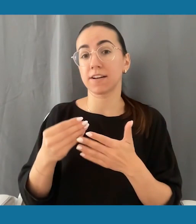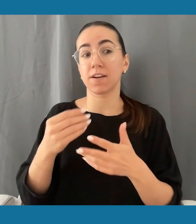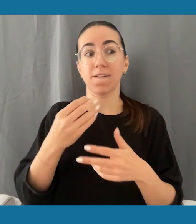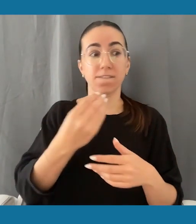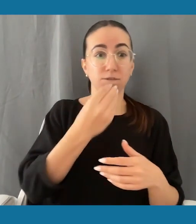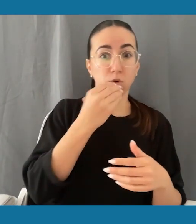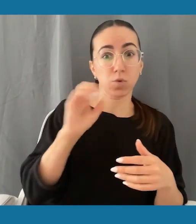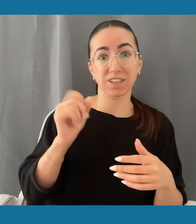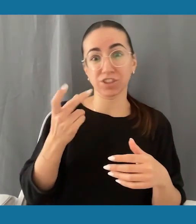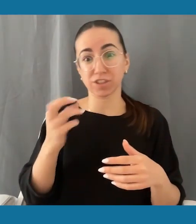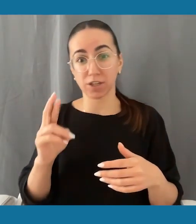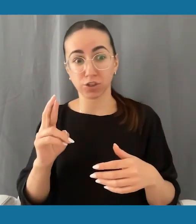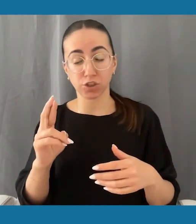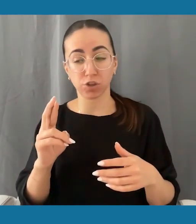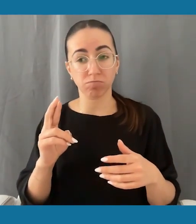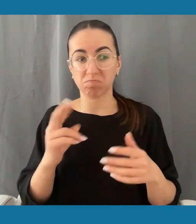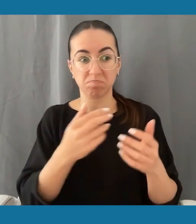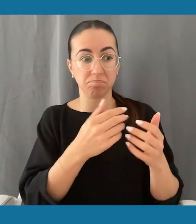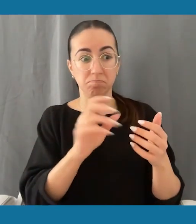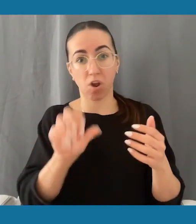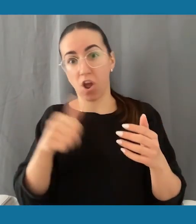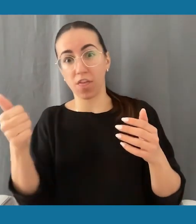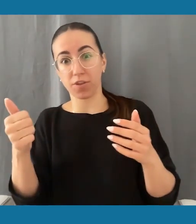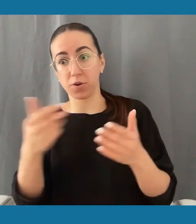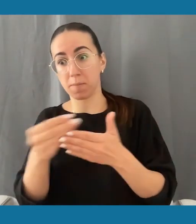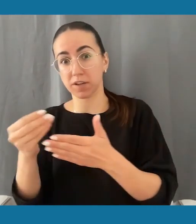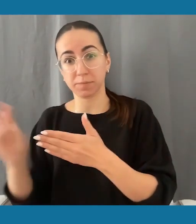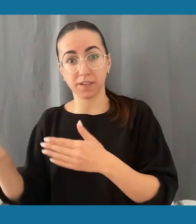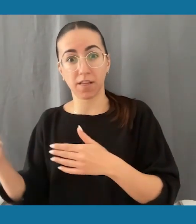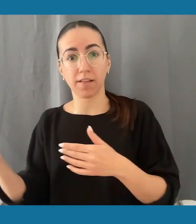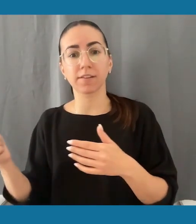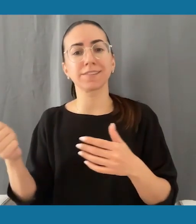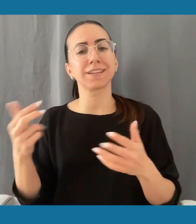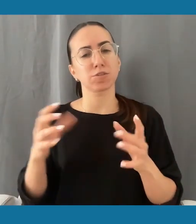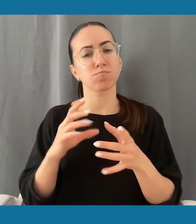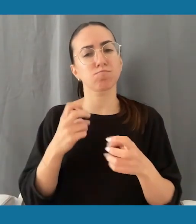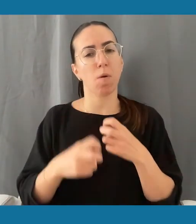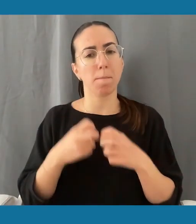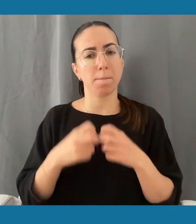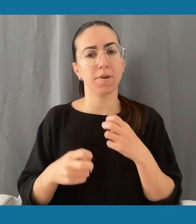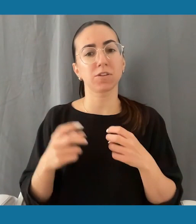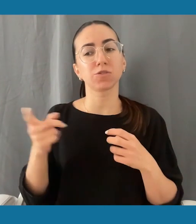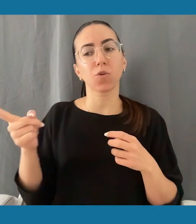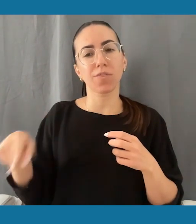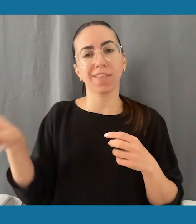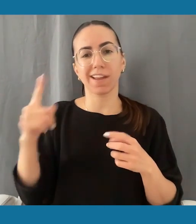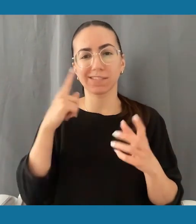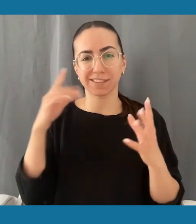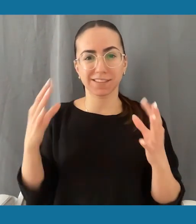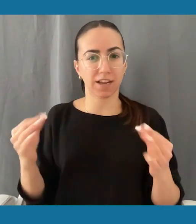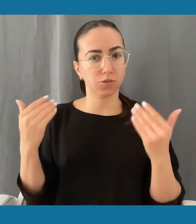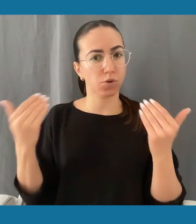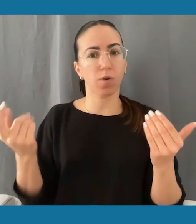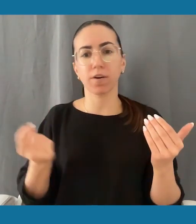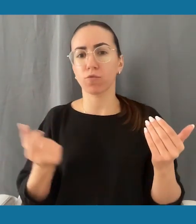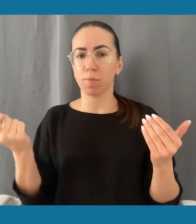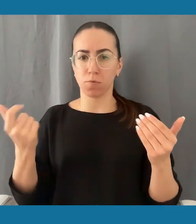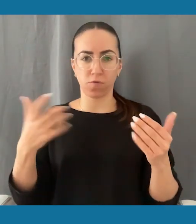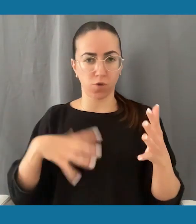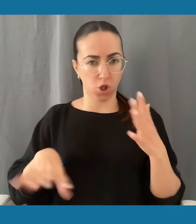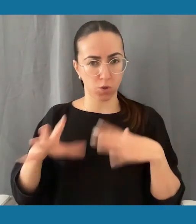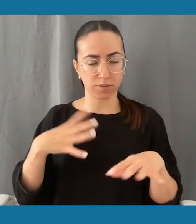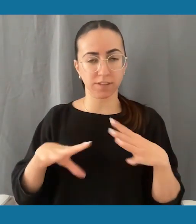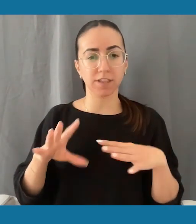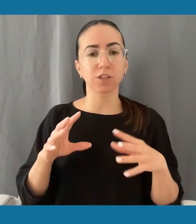shelter, then that would be a problem. So by removing clothing, it made it easier to simply have the money used for those